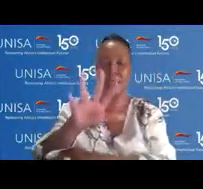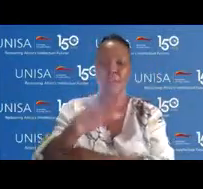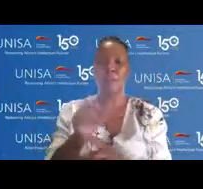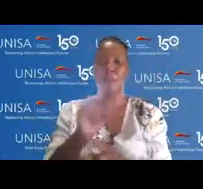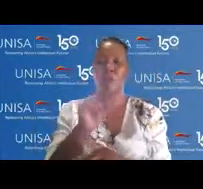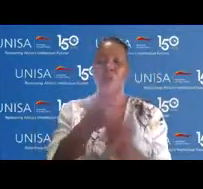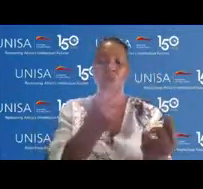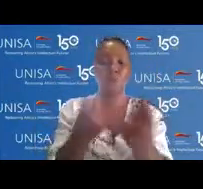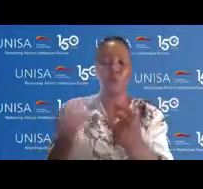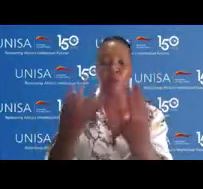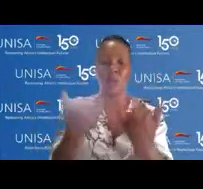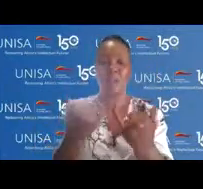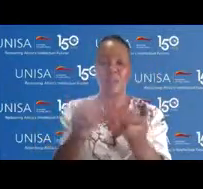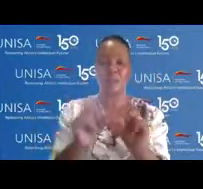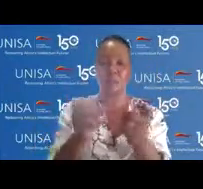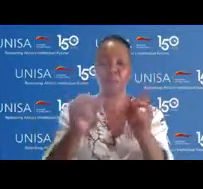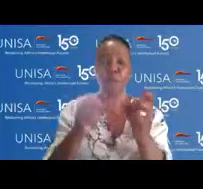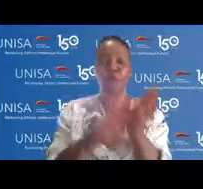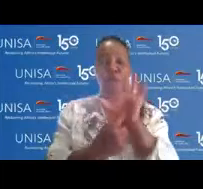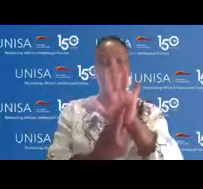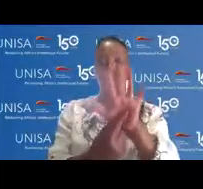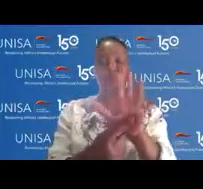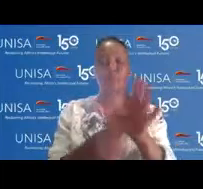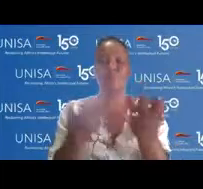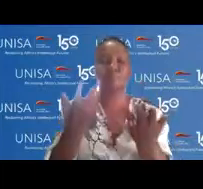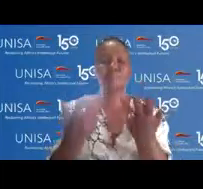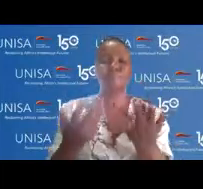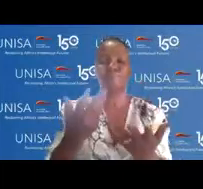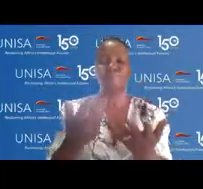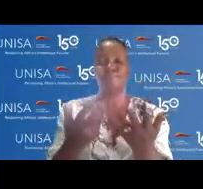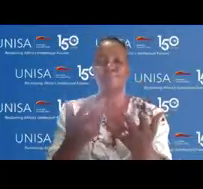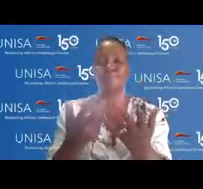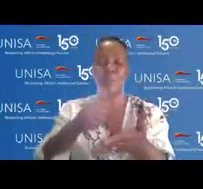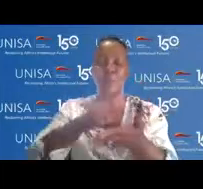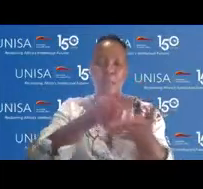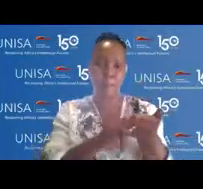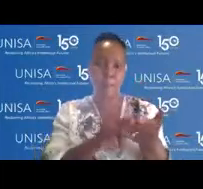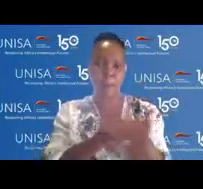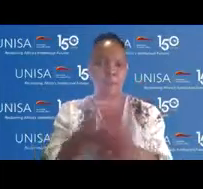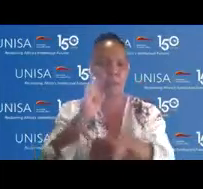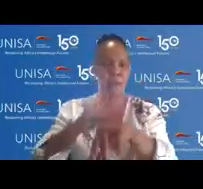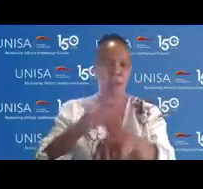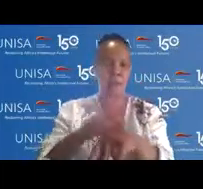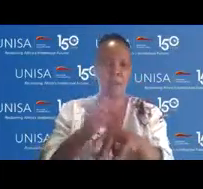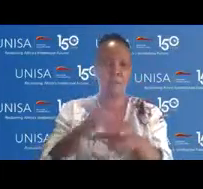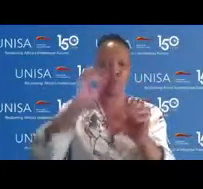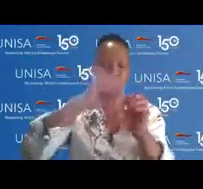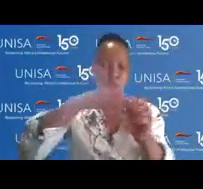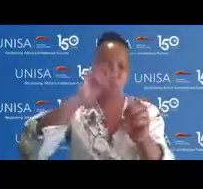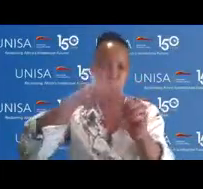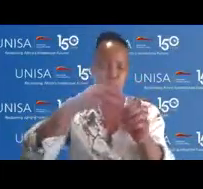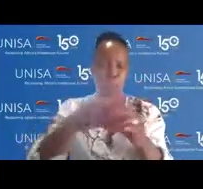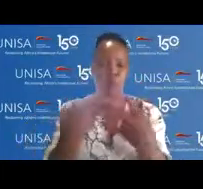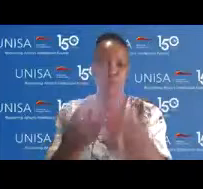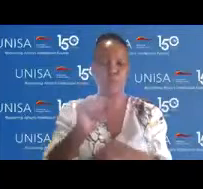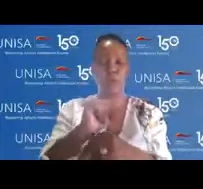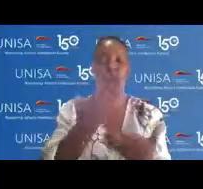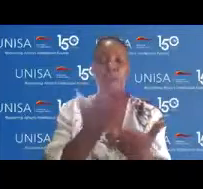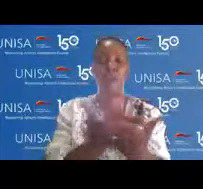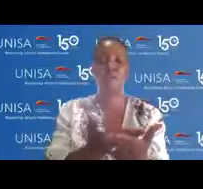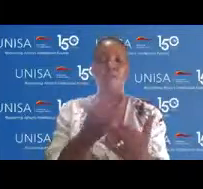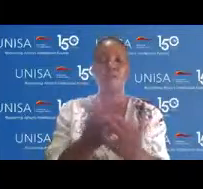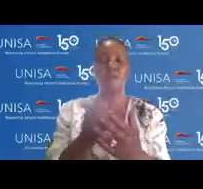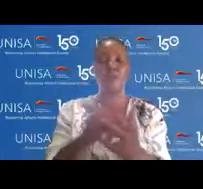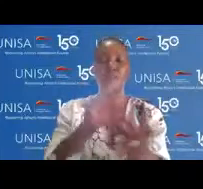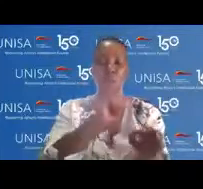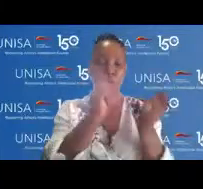just quickly show you the application that you need to install so that you're able to convert